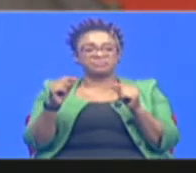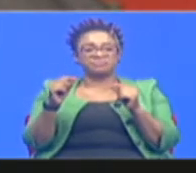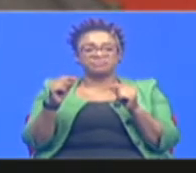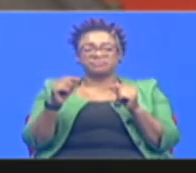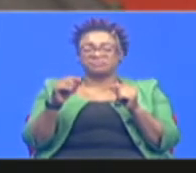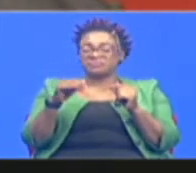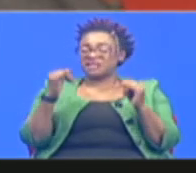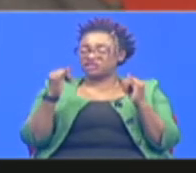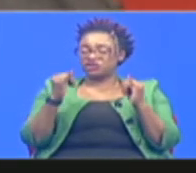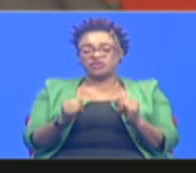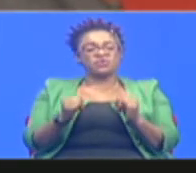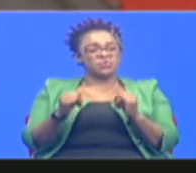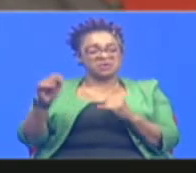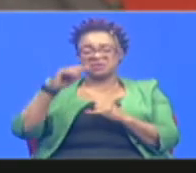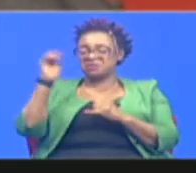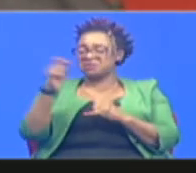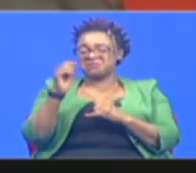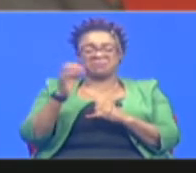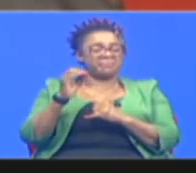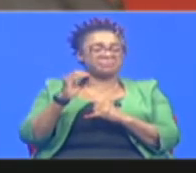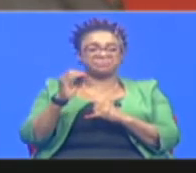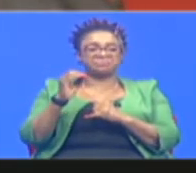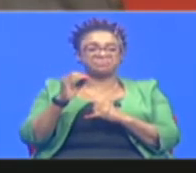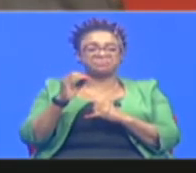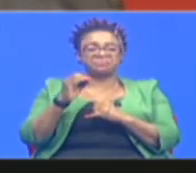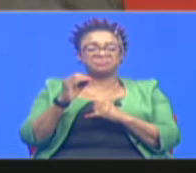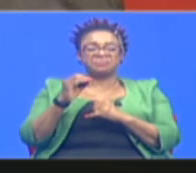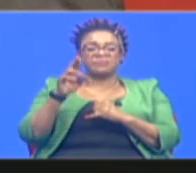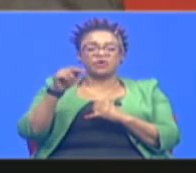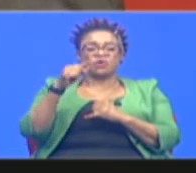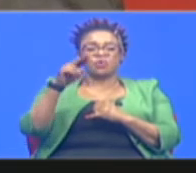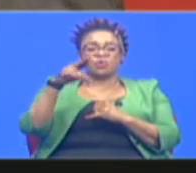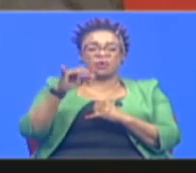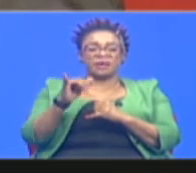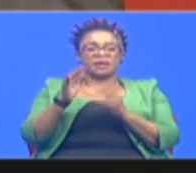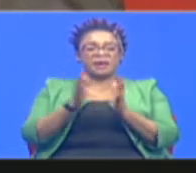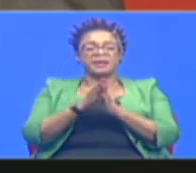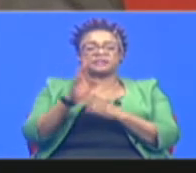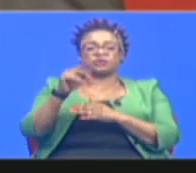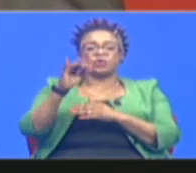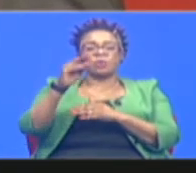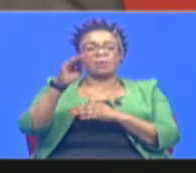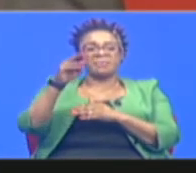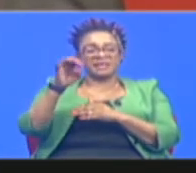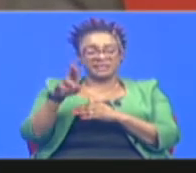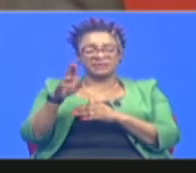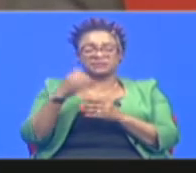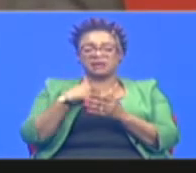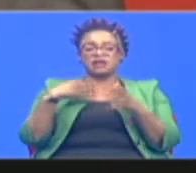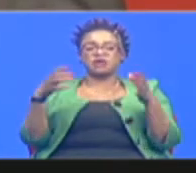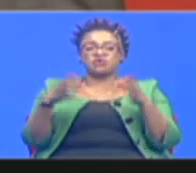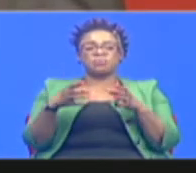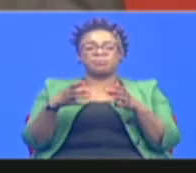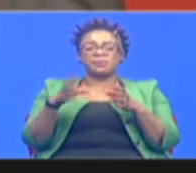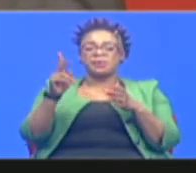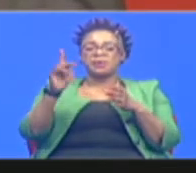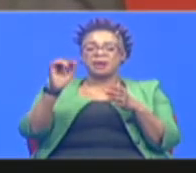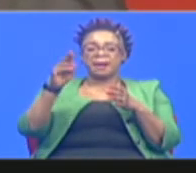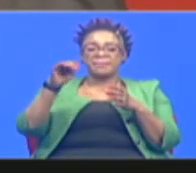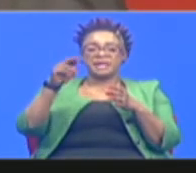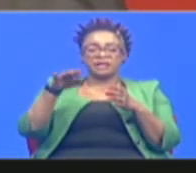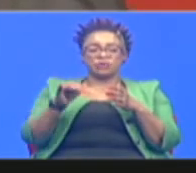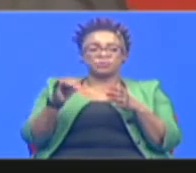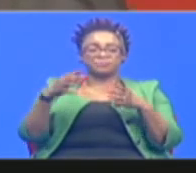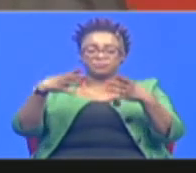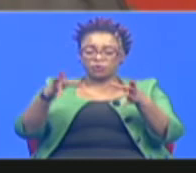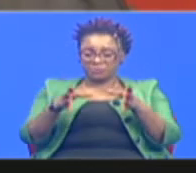the late 1970s, the likes of Ngugi wa Thiong'o and Ngugi wa Miri ran a group called Kamiridhu Community